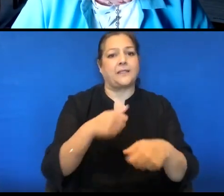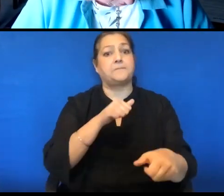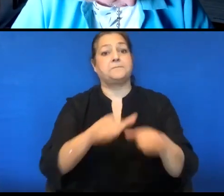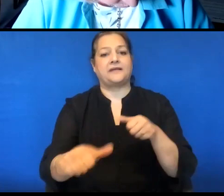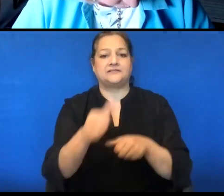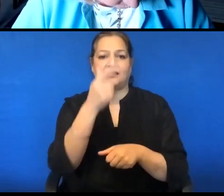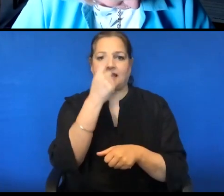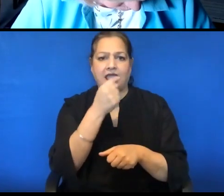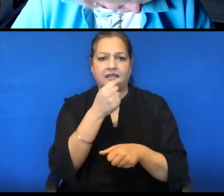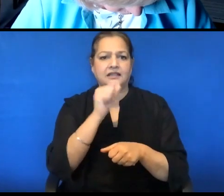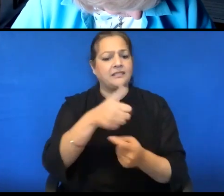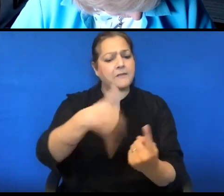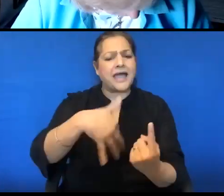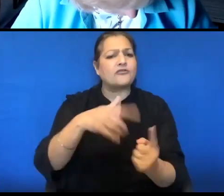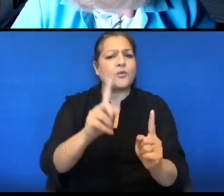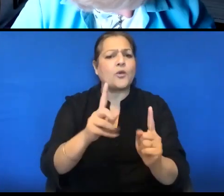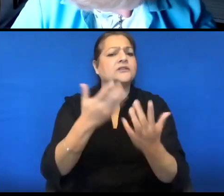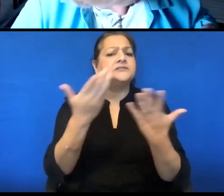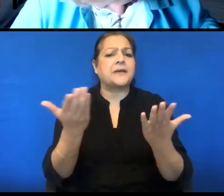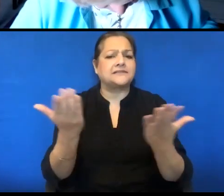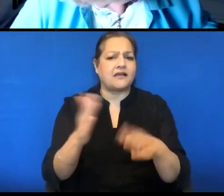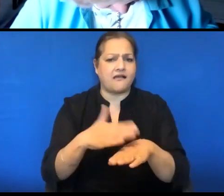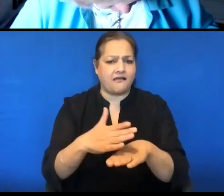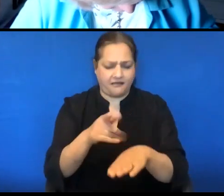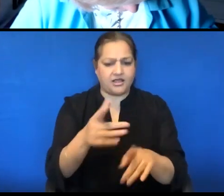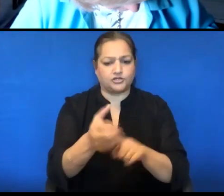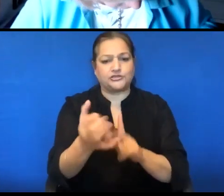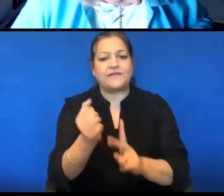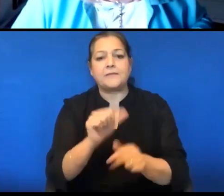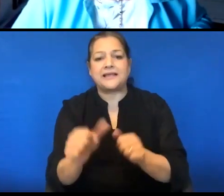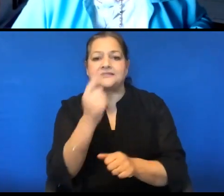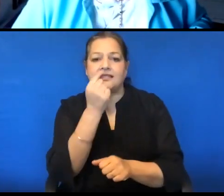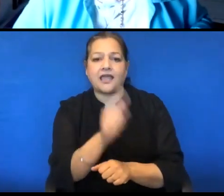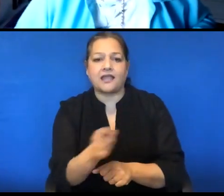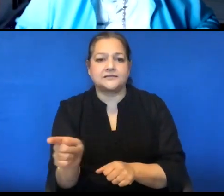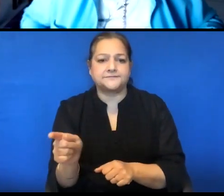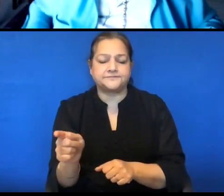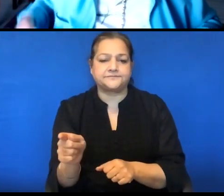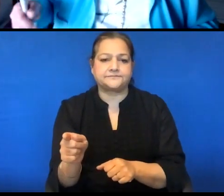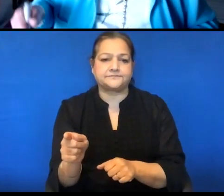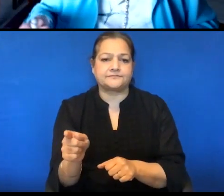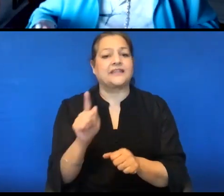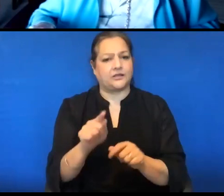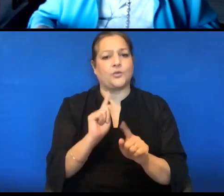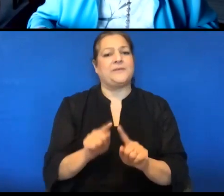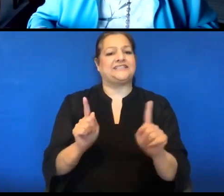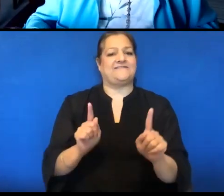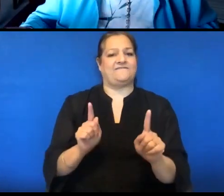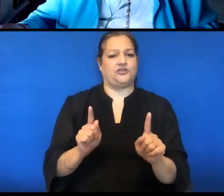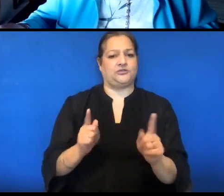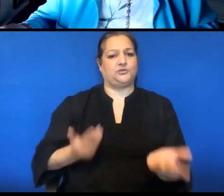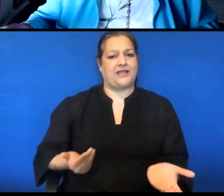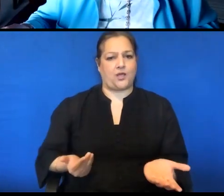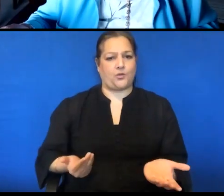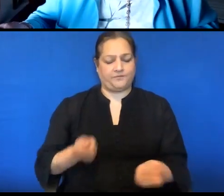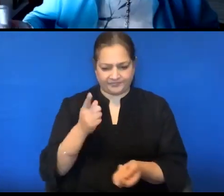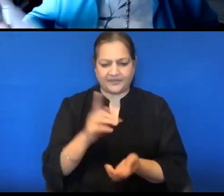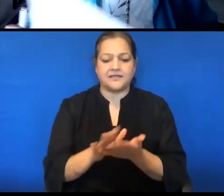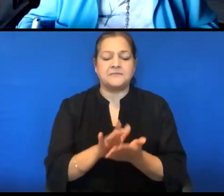background, you end up in a very different place from where we are now, it seems to me. Different in terms of resources you're putting